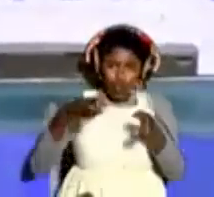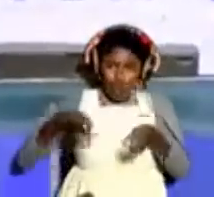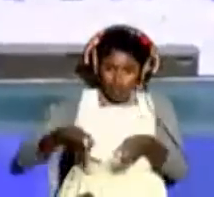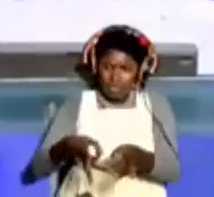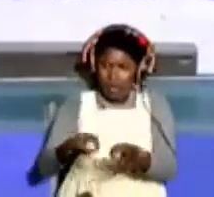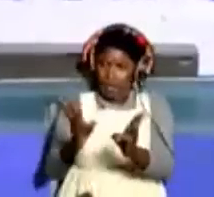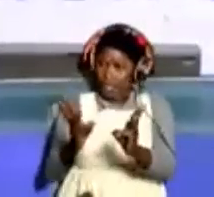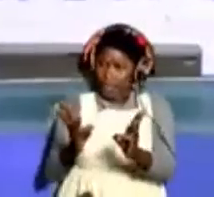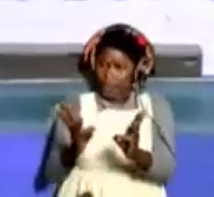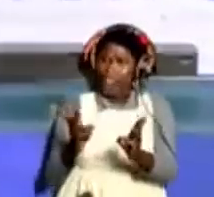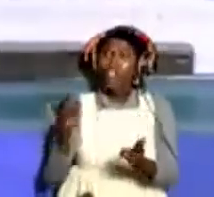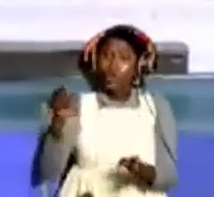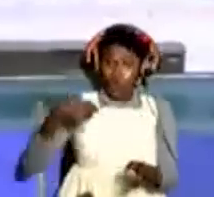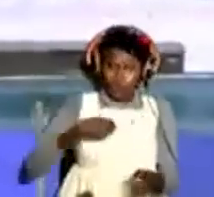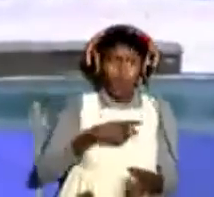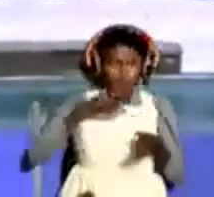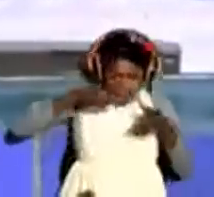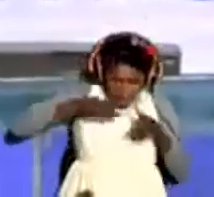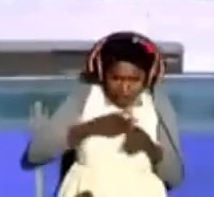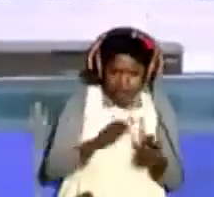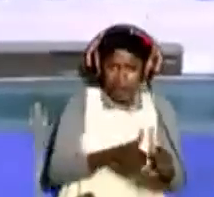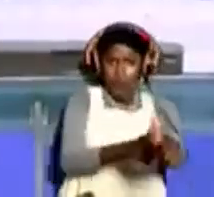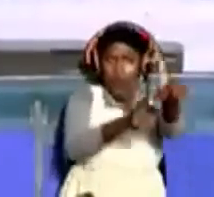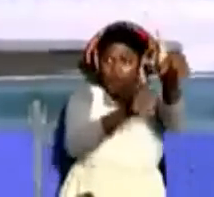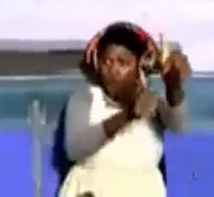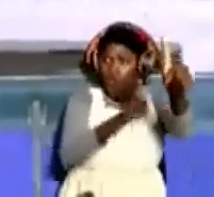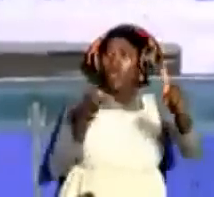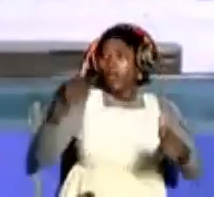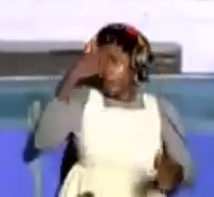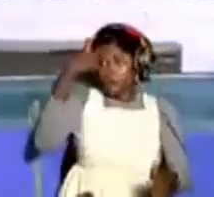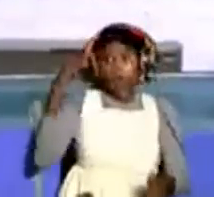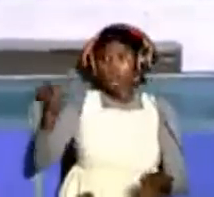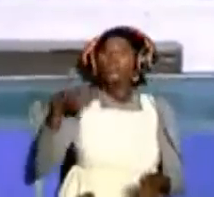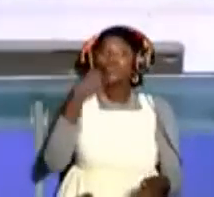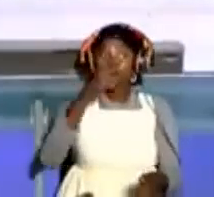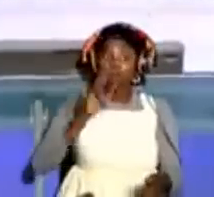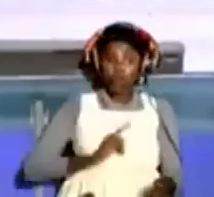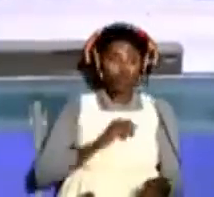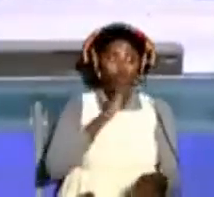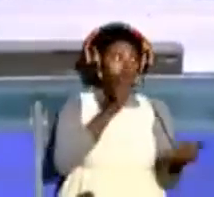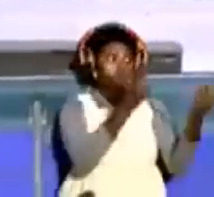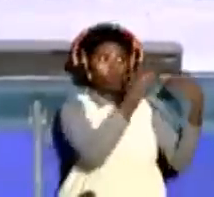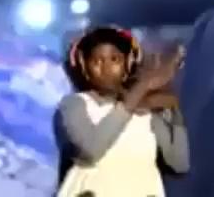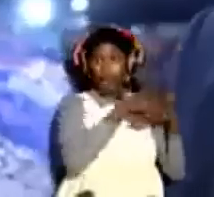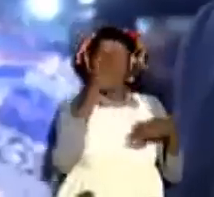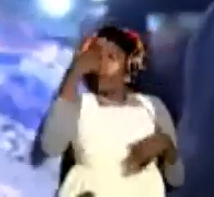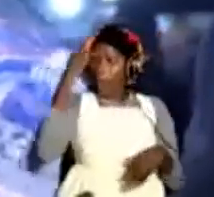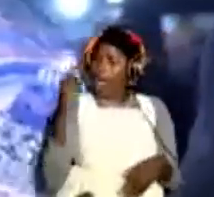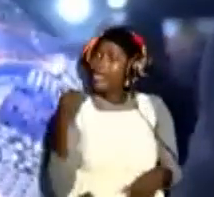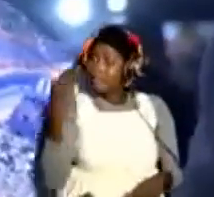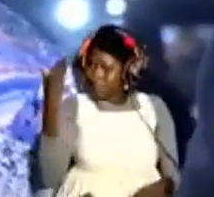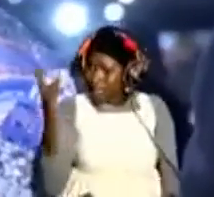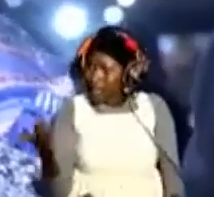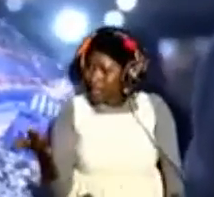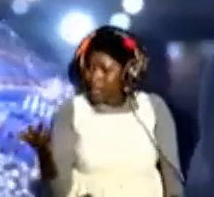way. We ran on the way because you were telling us not to look back. Kilo Sheyisa.